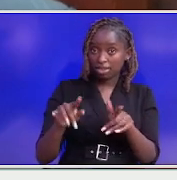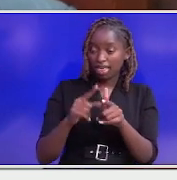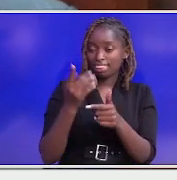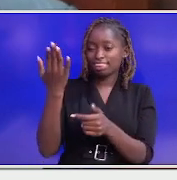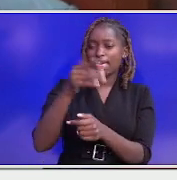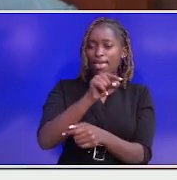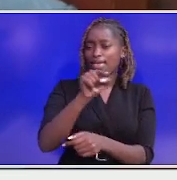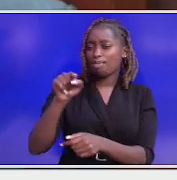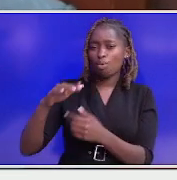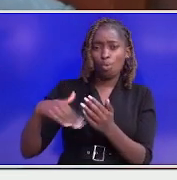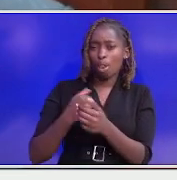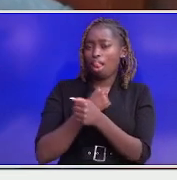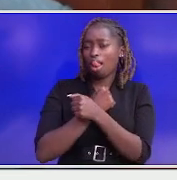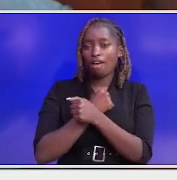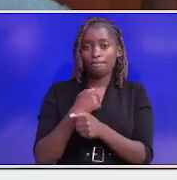say so.